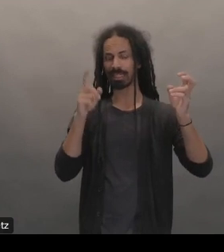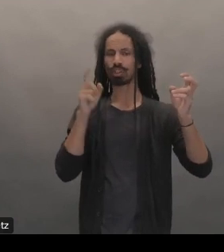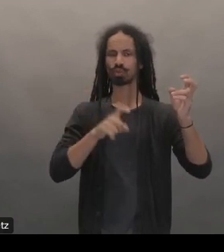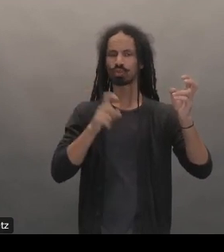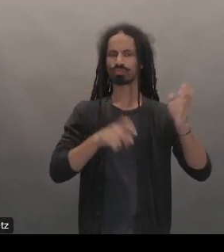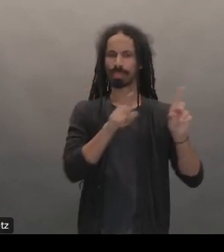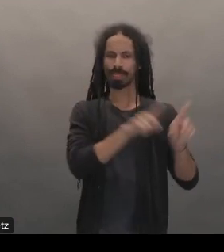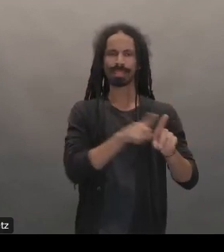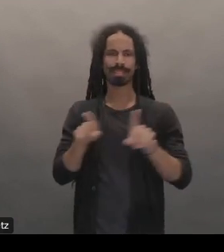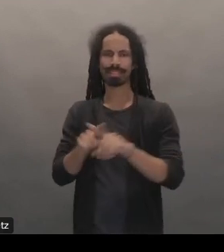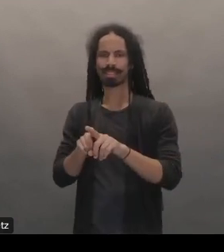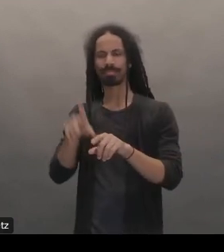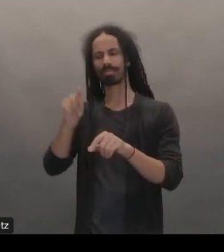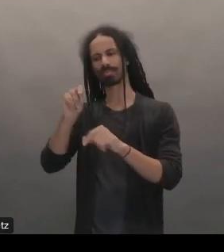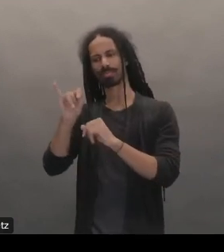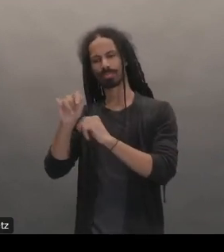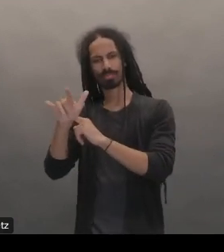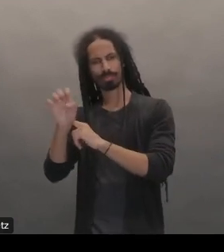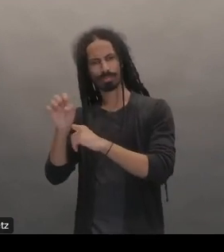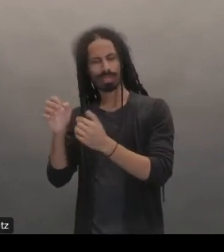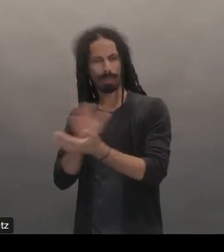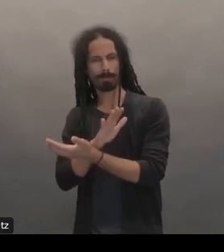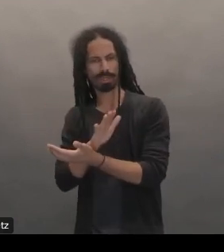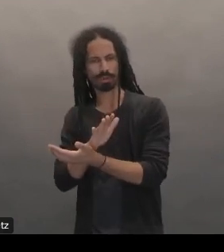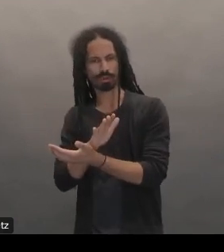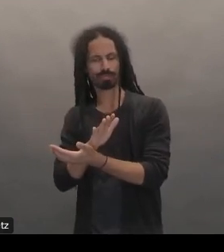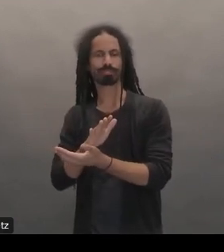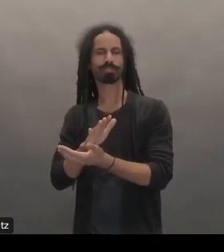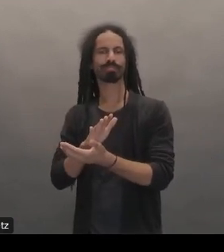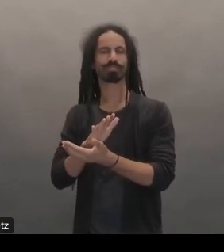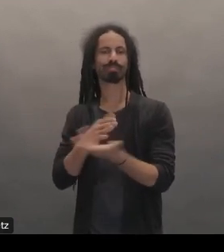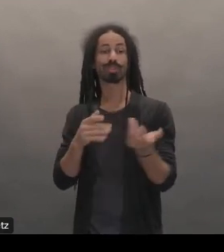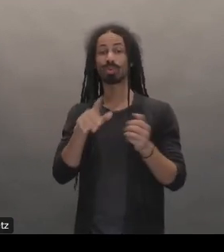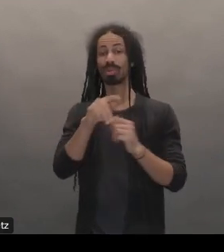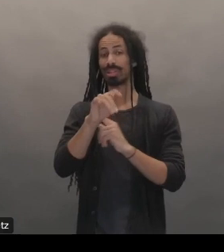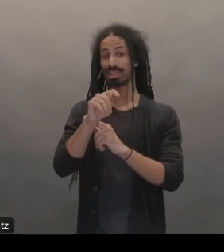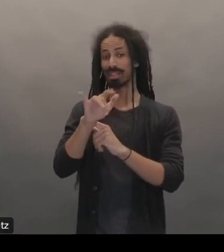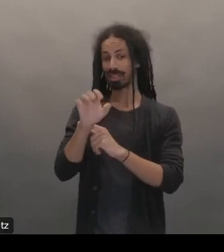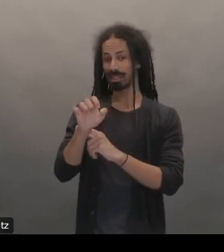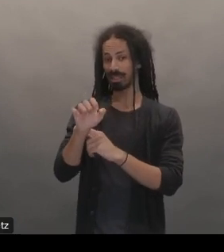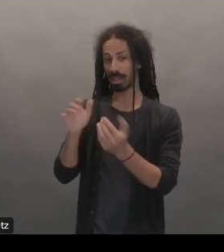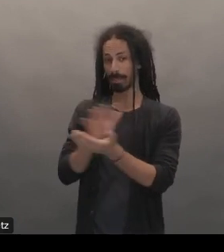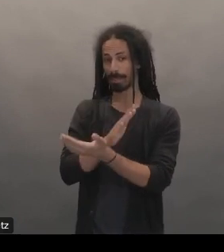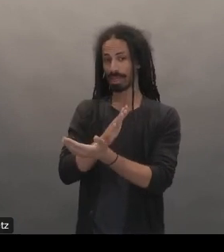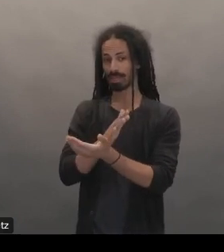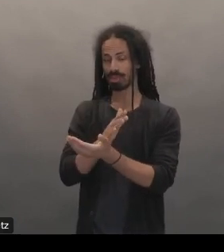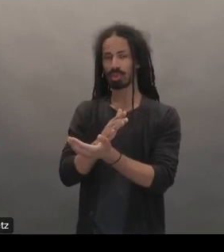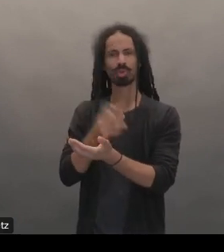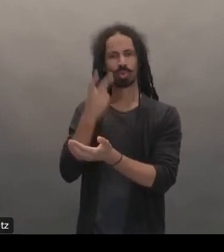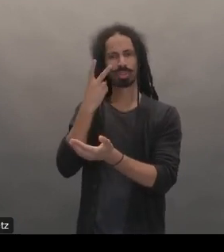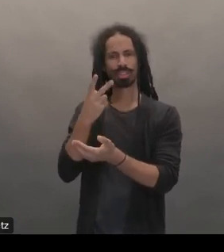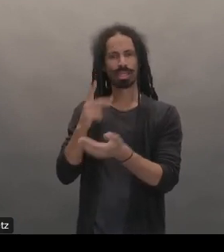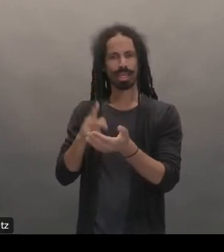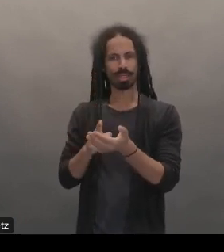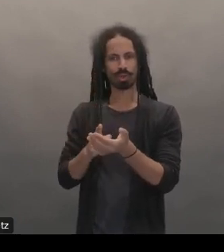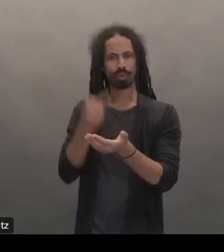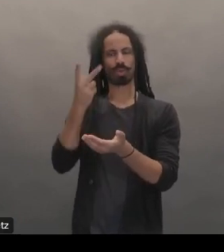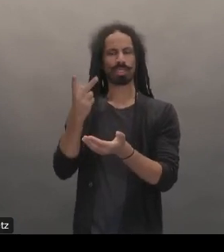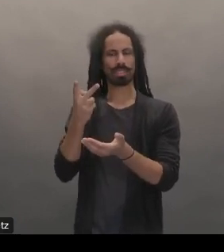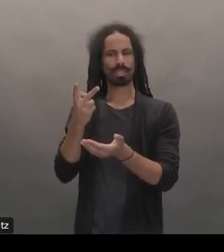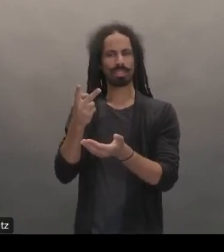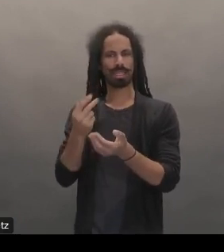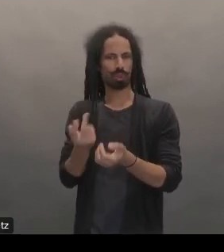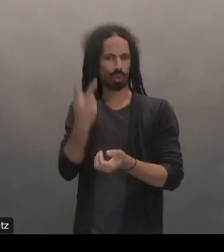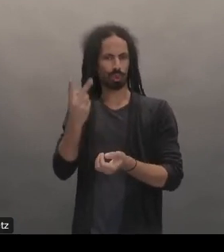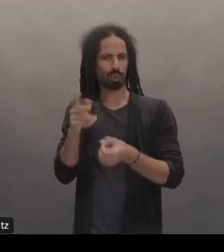on your title page. So the title of your paper will appear twice. It'll appear on your title page and it'll appear